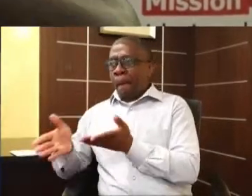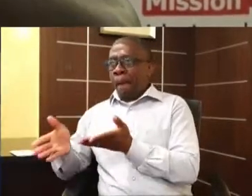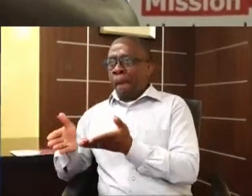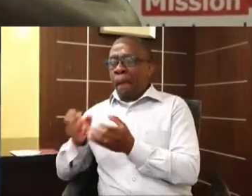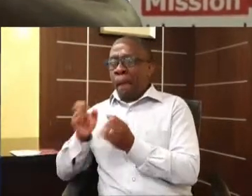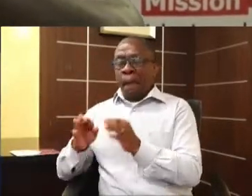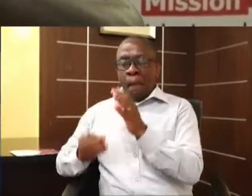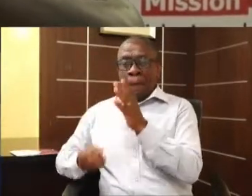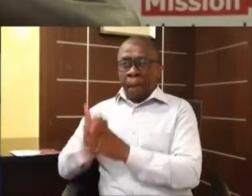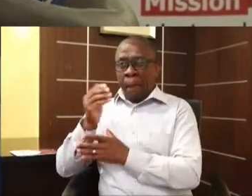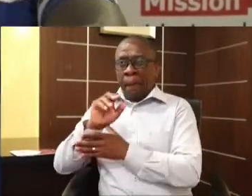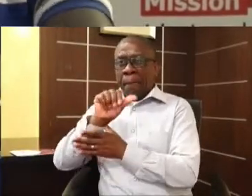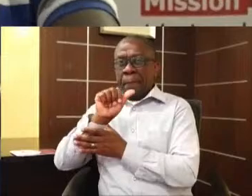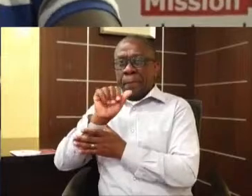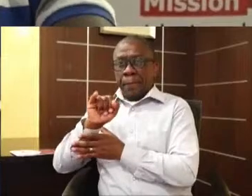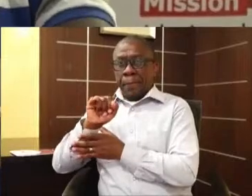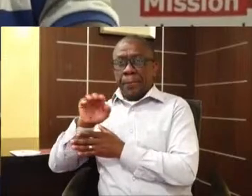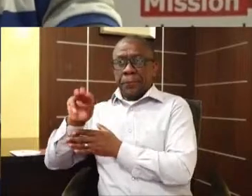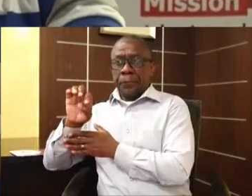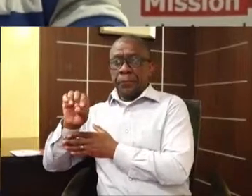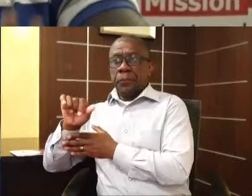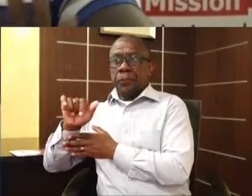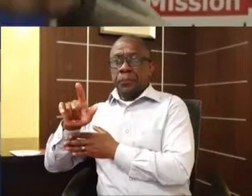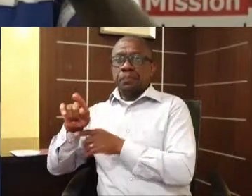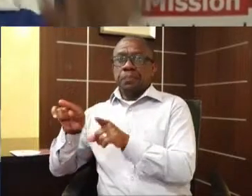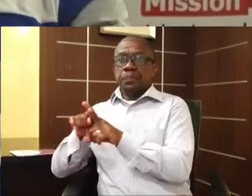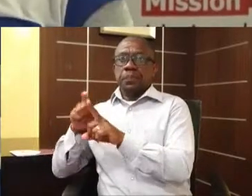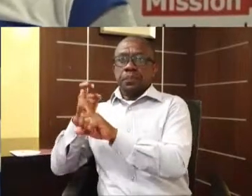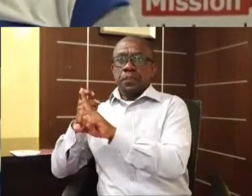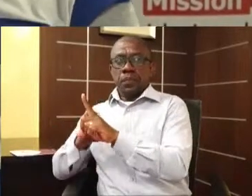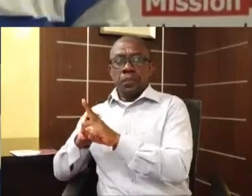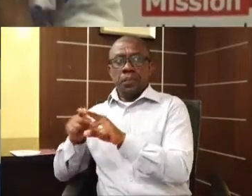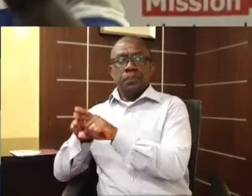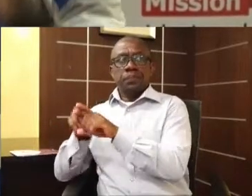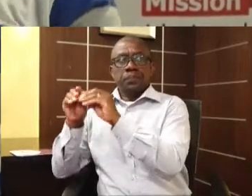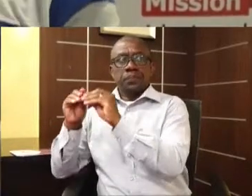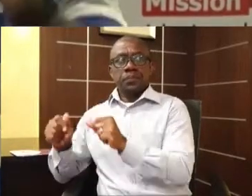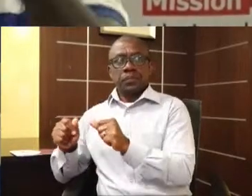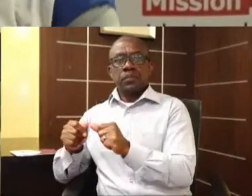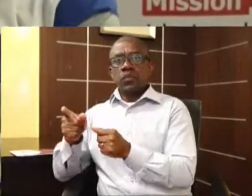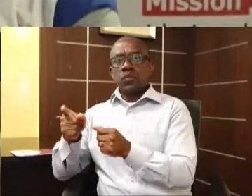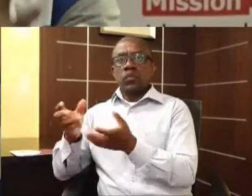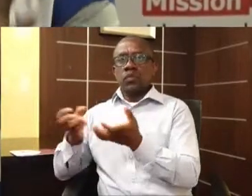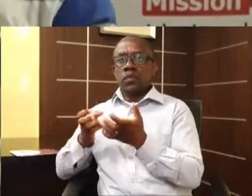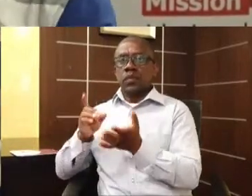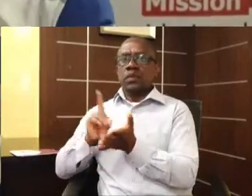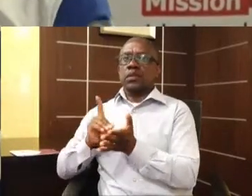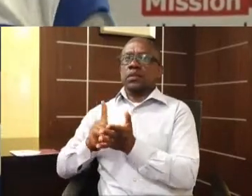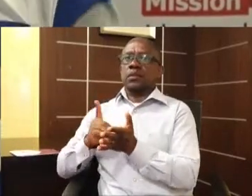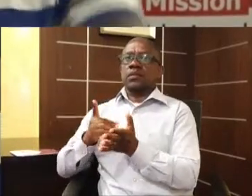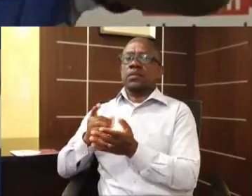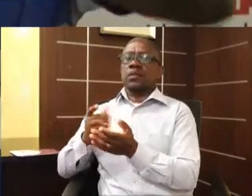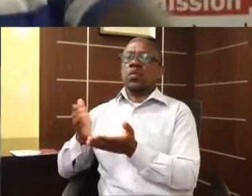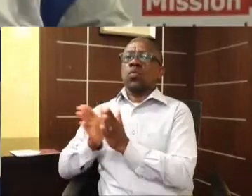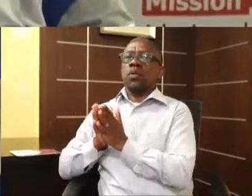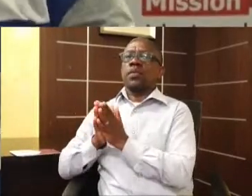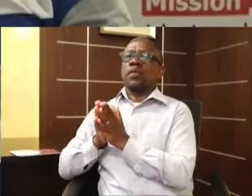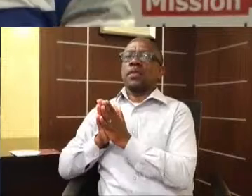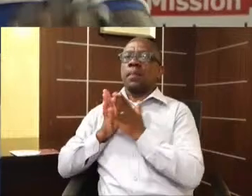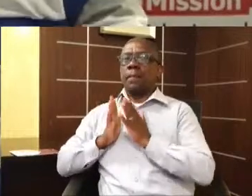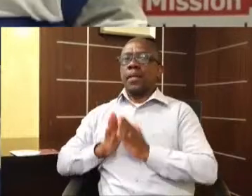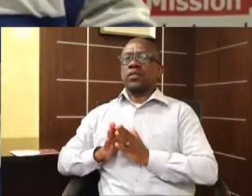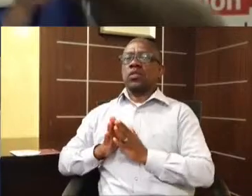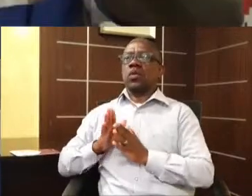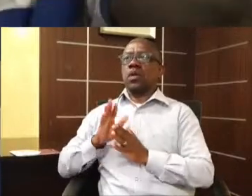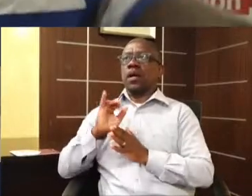model and a tool and a solution, and you need data, even if you need data with personal identities, in the sandbox, it